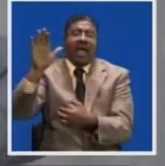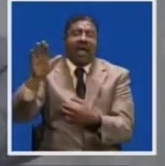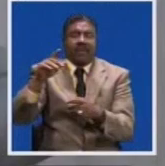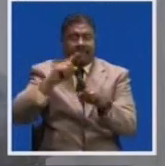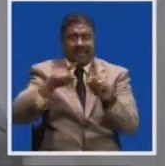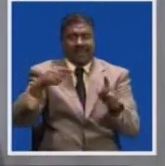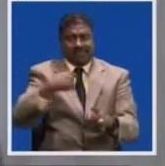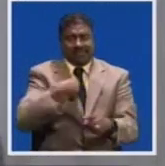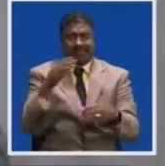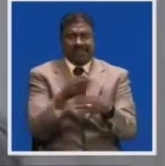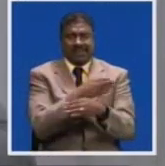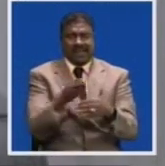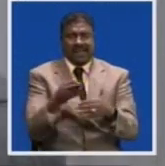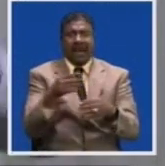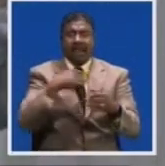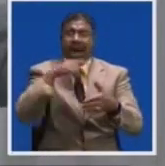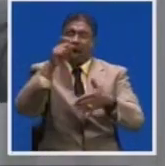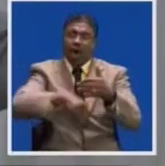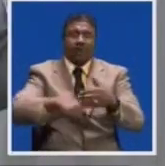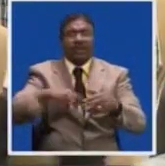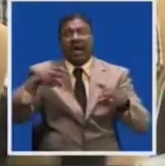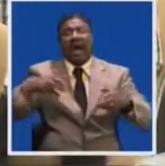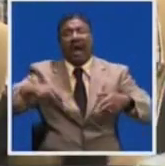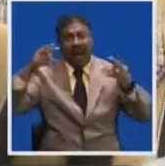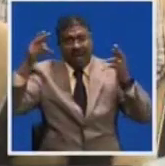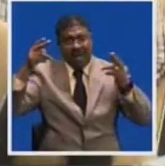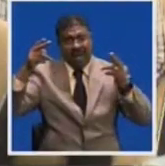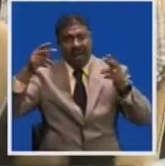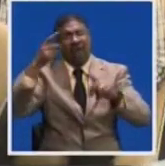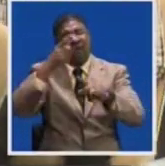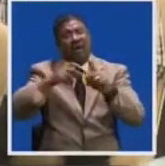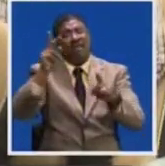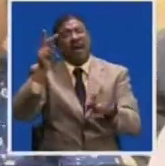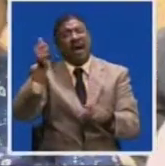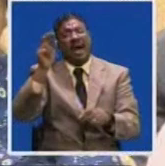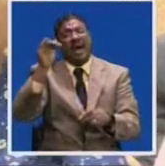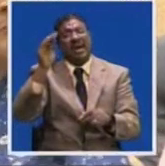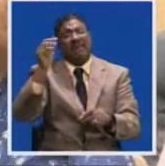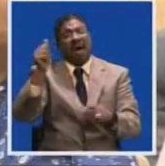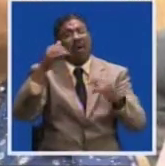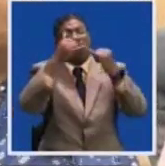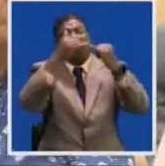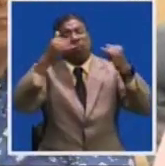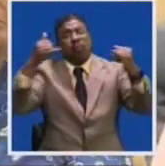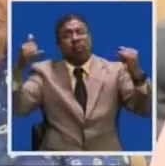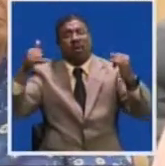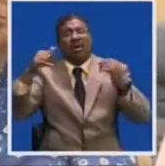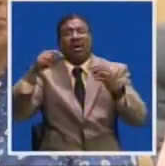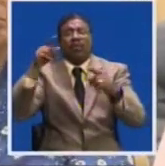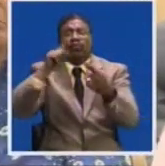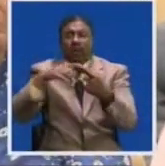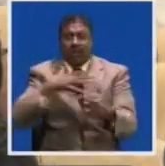me, all the costs involved here, from all the way from Kariba to pass all those until to my